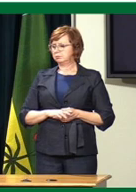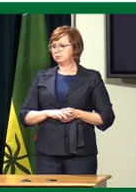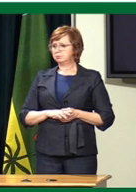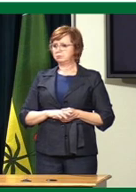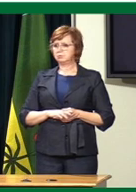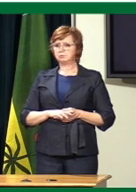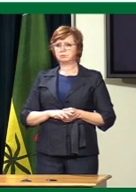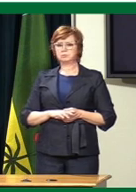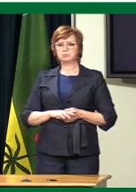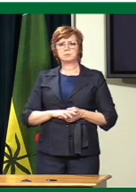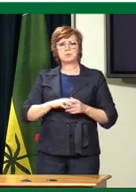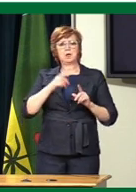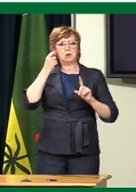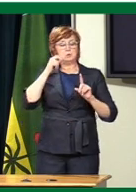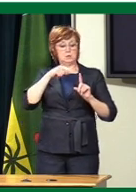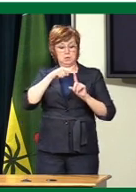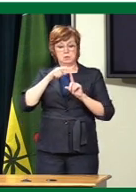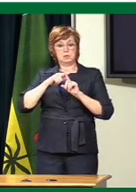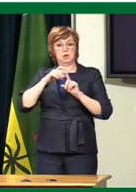not able to necessarily